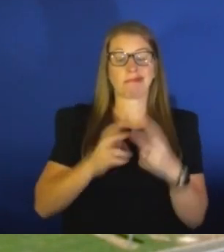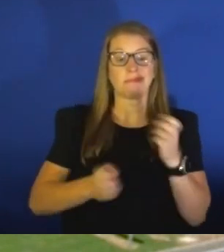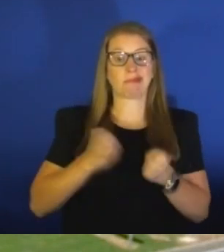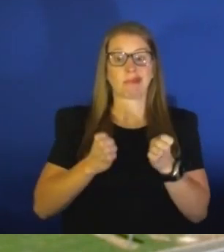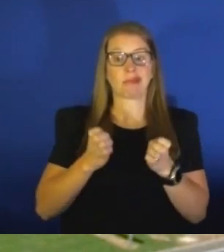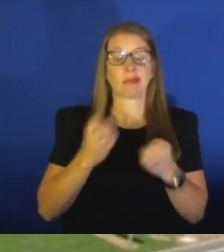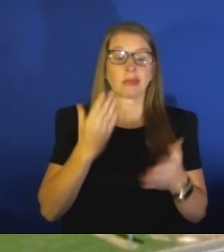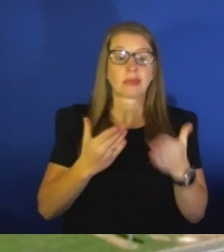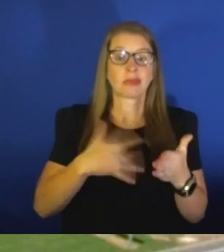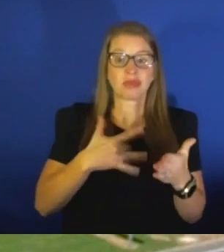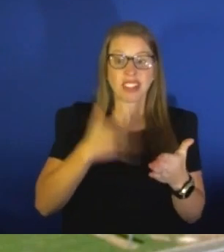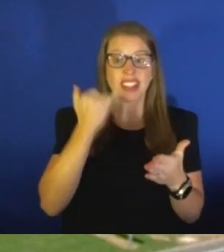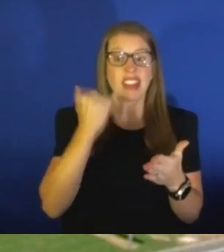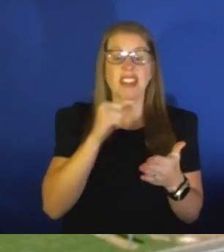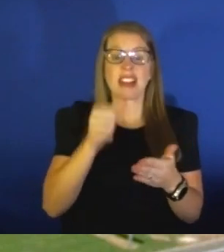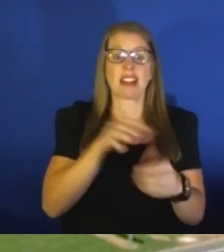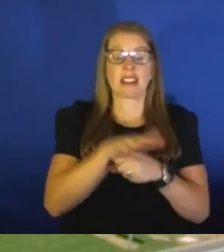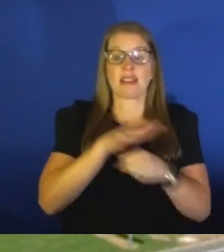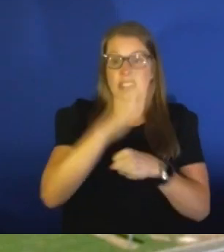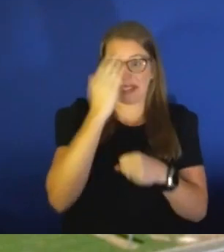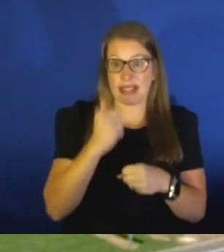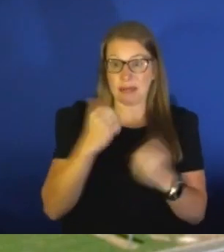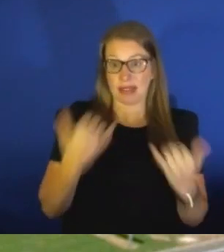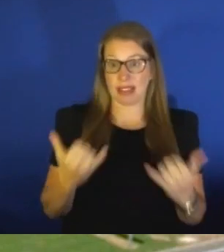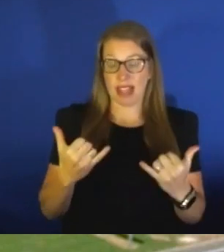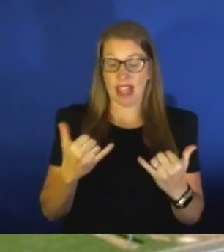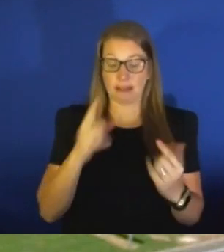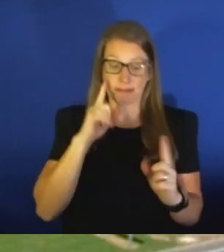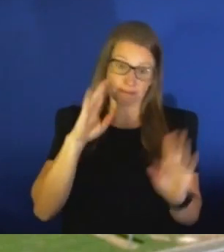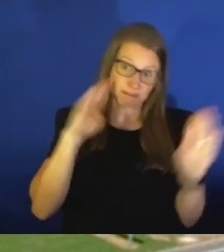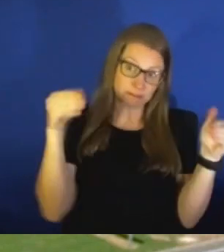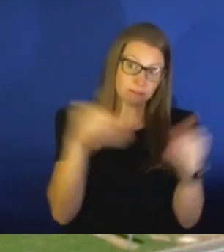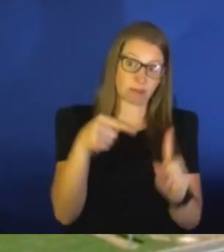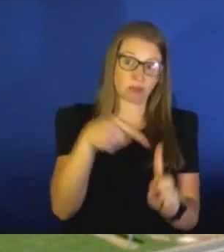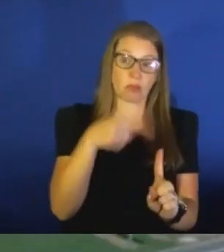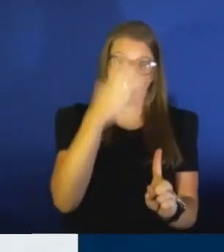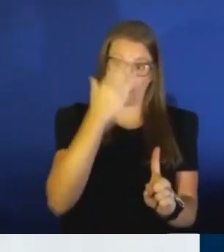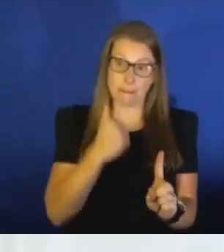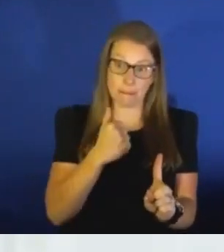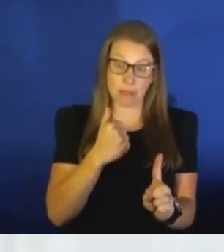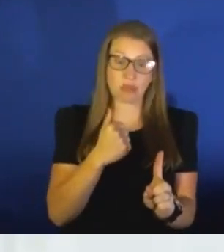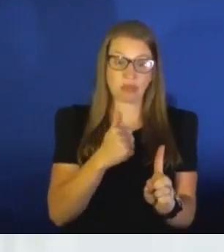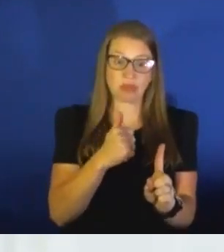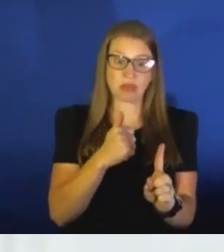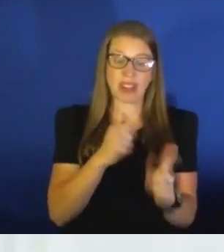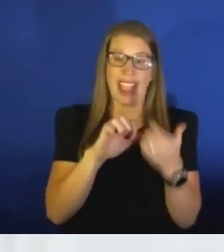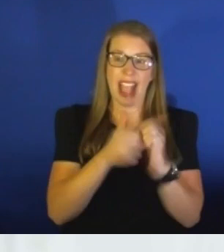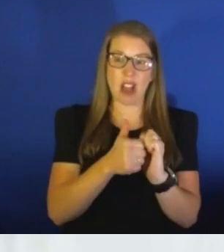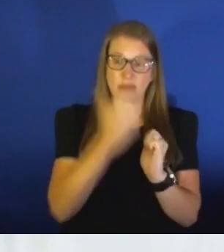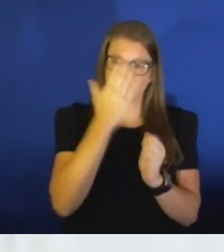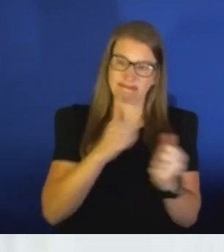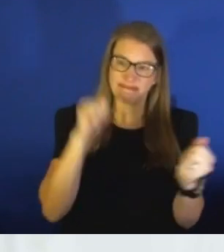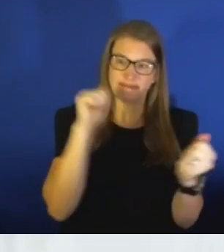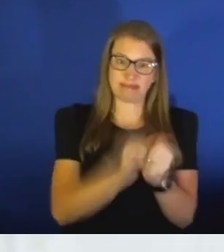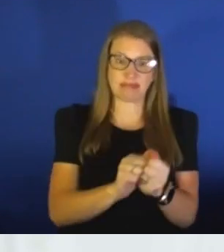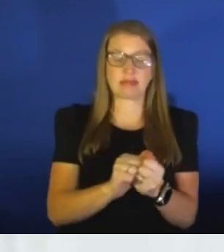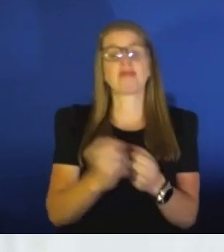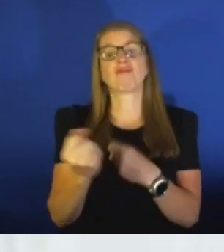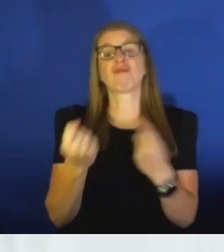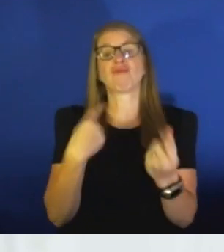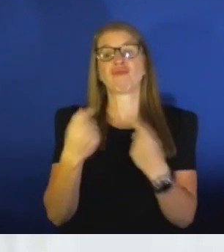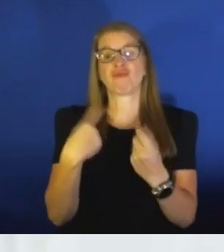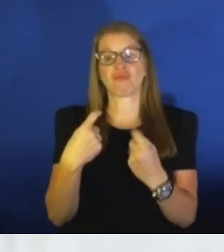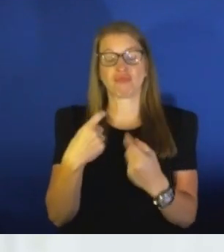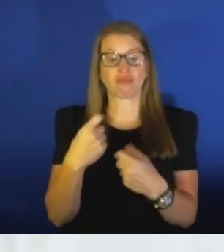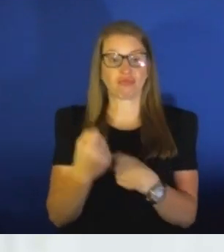not getting enough sleep. Today, it is all about sleep and how to make it count. So get your questions sent in to us on YouTube, Facebook, and Twitter. You can also